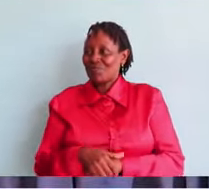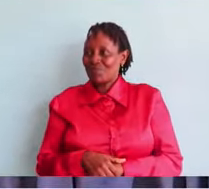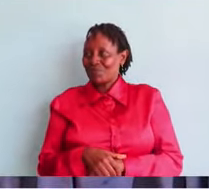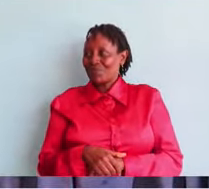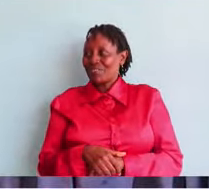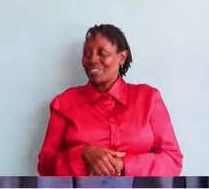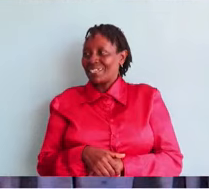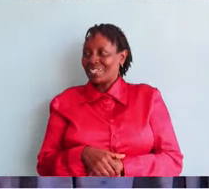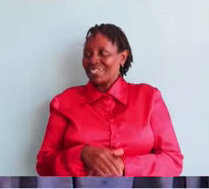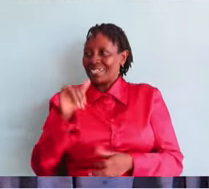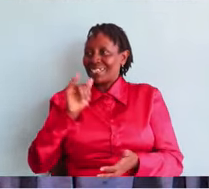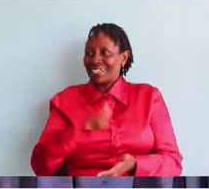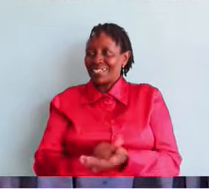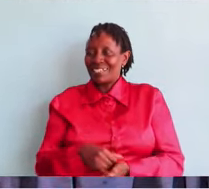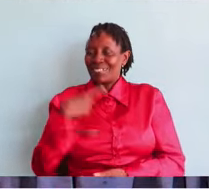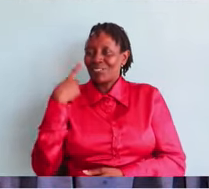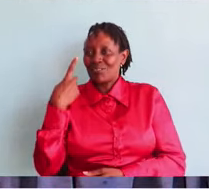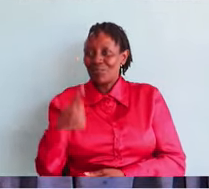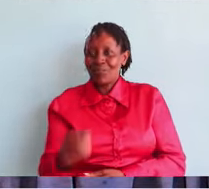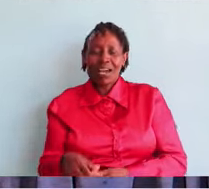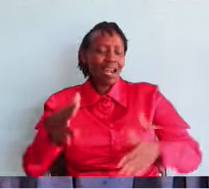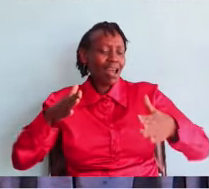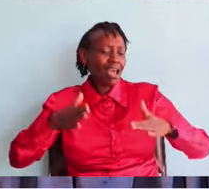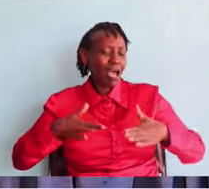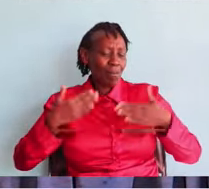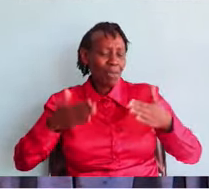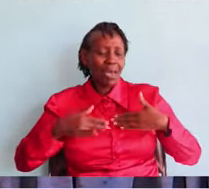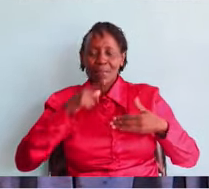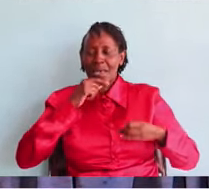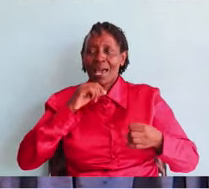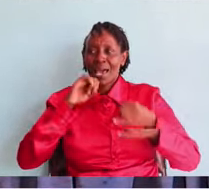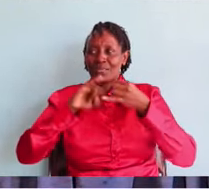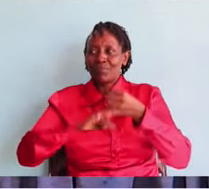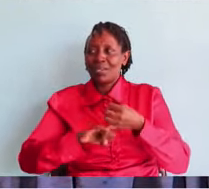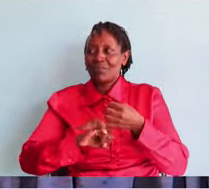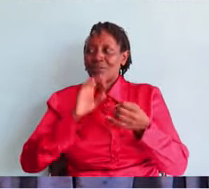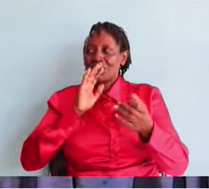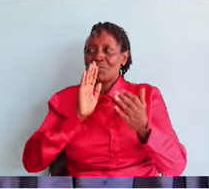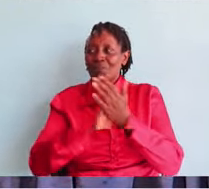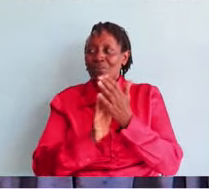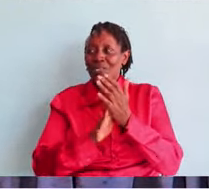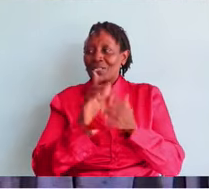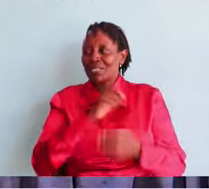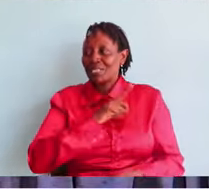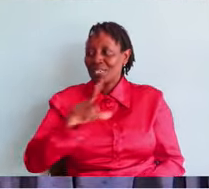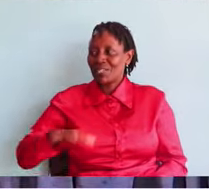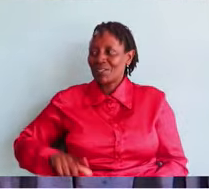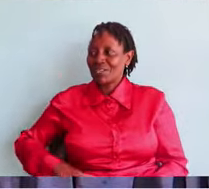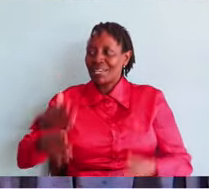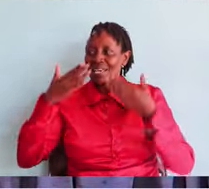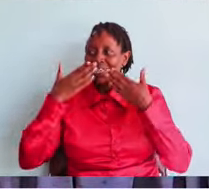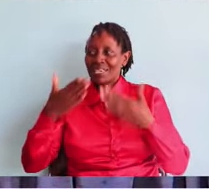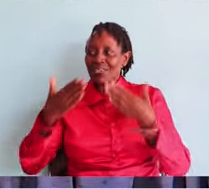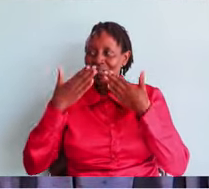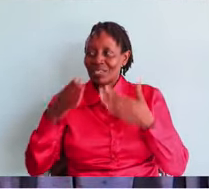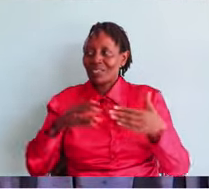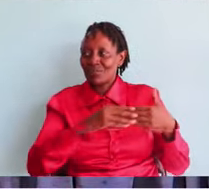That is one lucky husband. We praise the Lord. But thank you. Thank you for leading us so